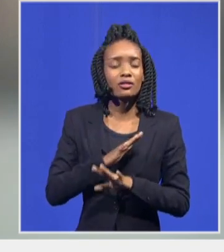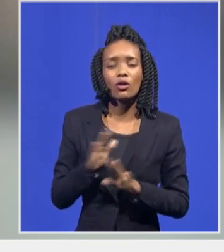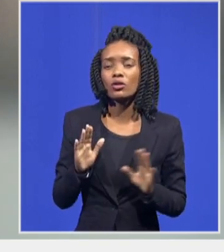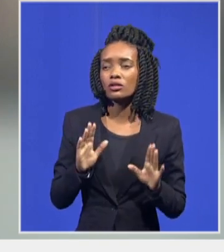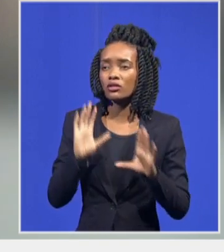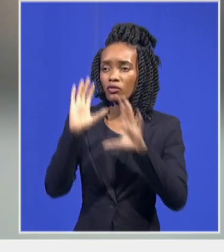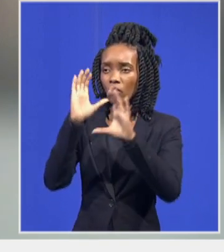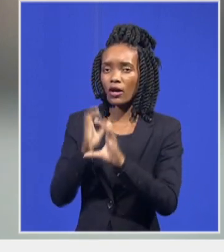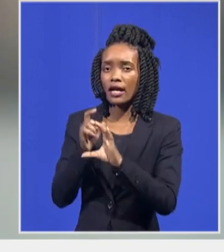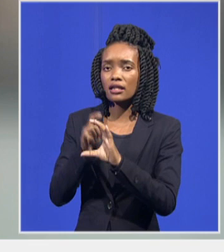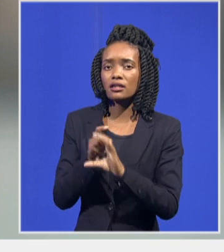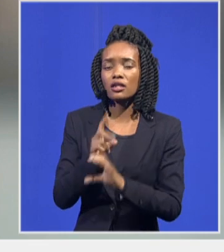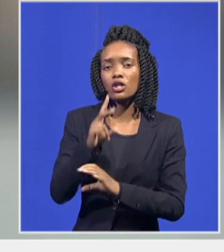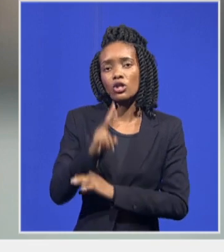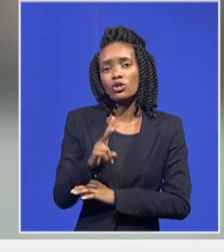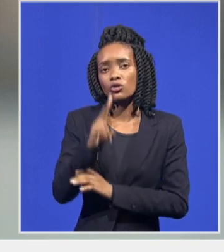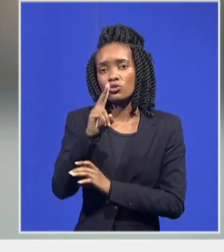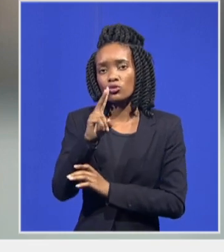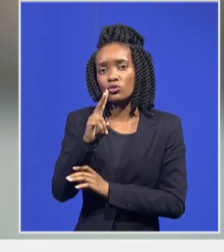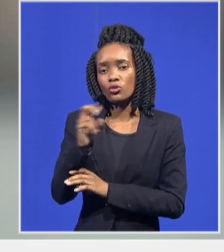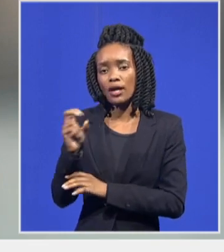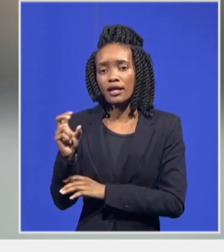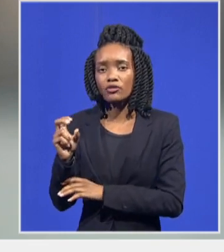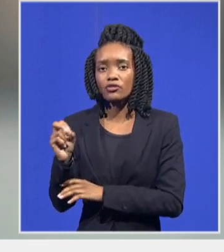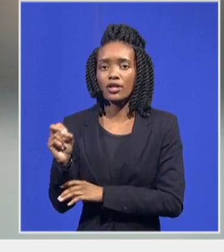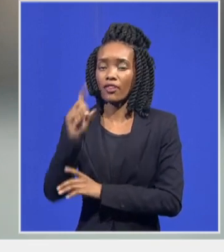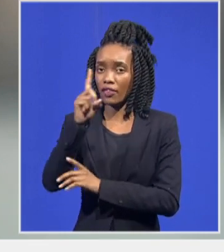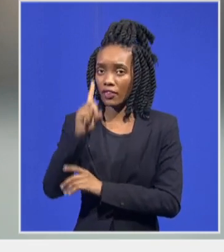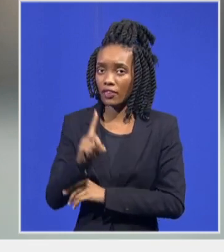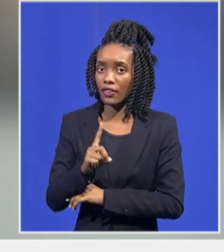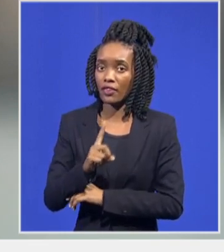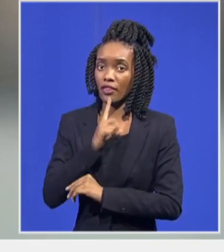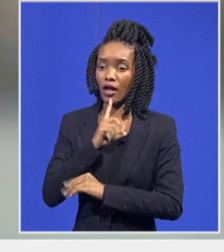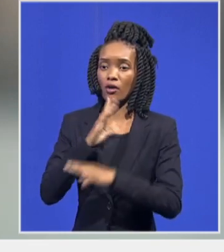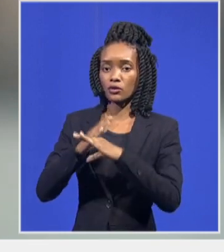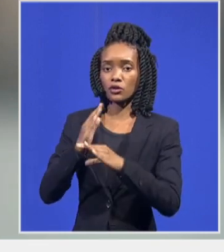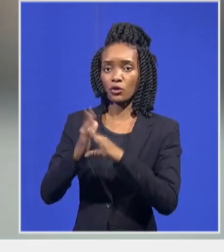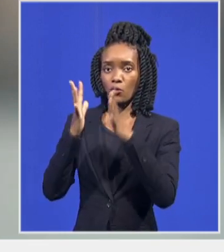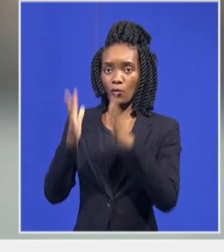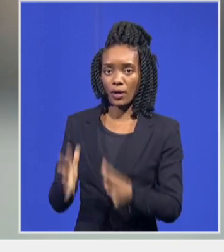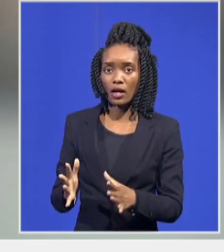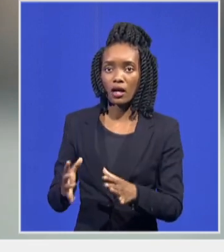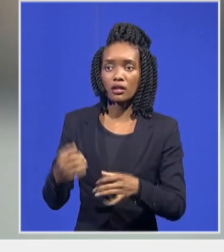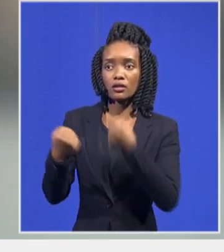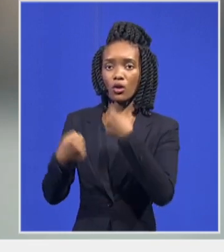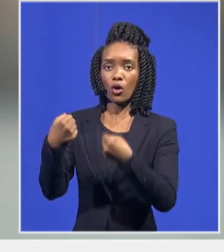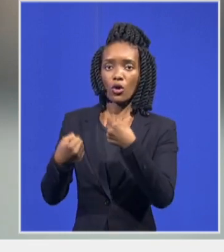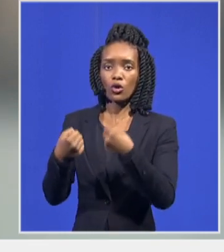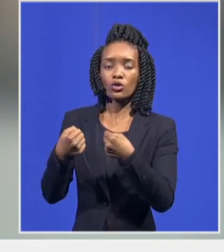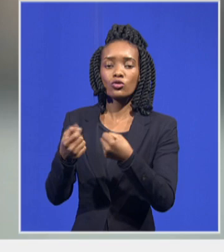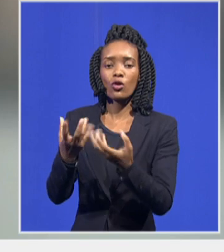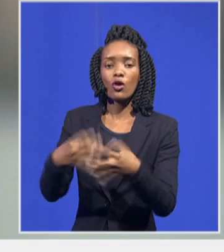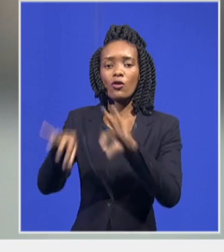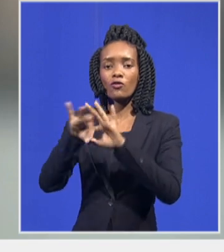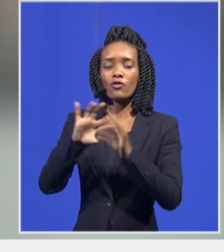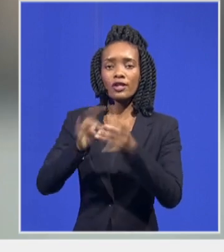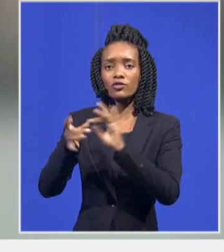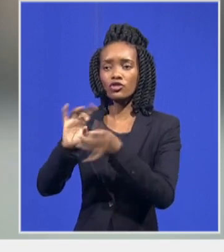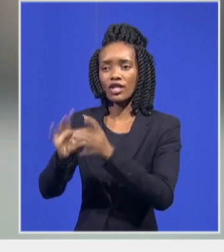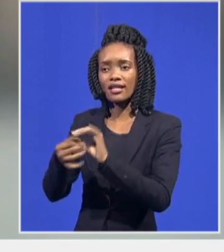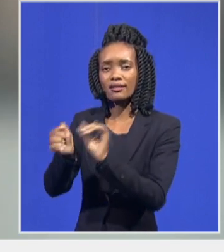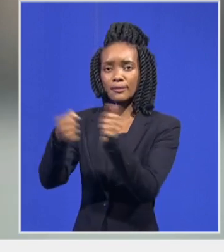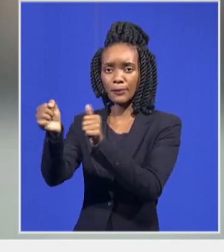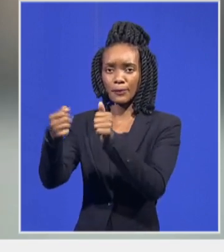the 200,000 workers employed in the auto manufacturing value chains,